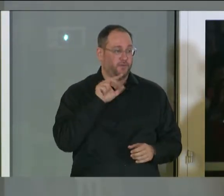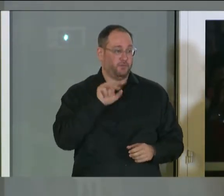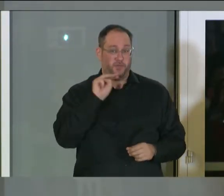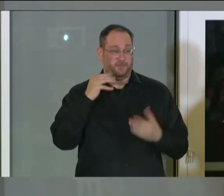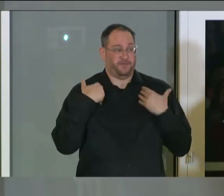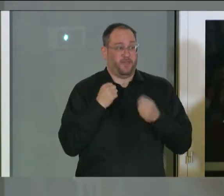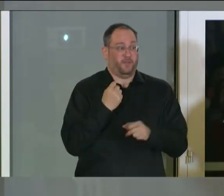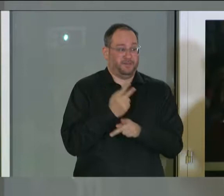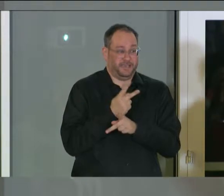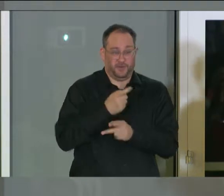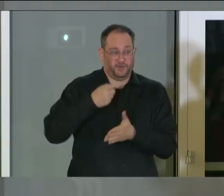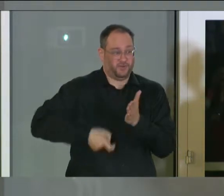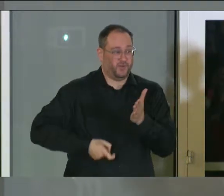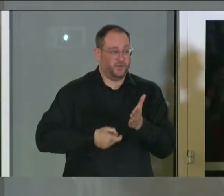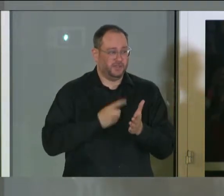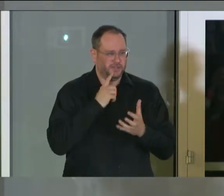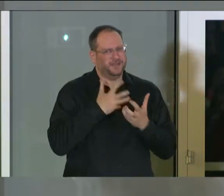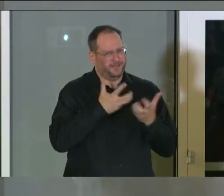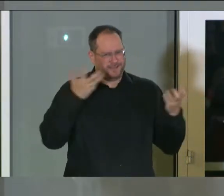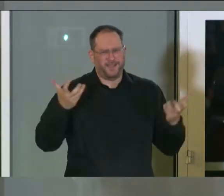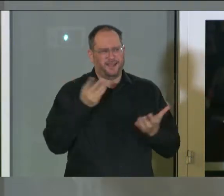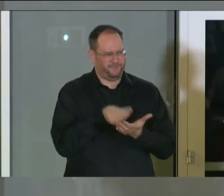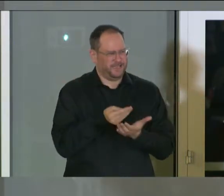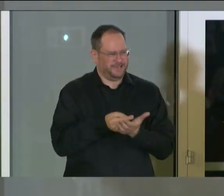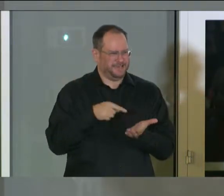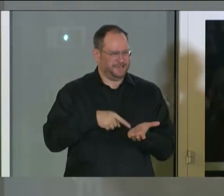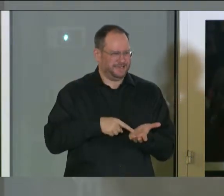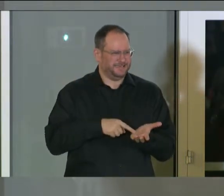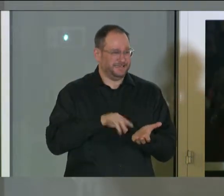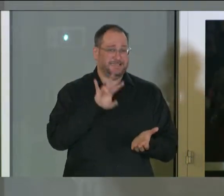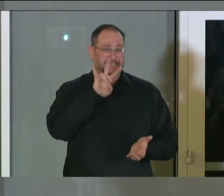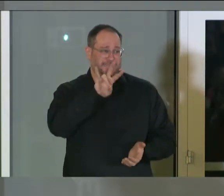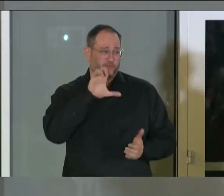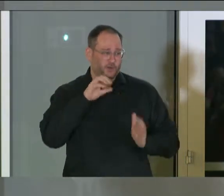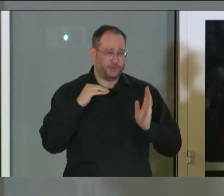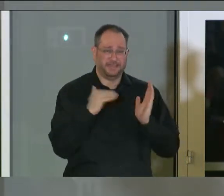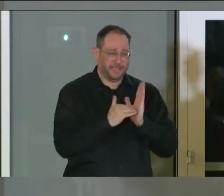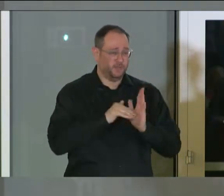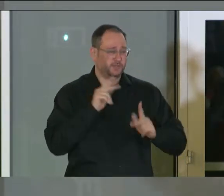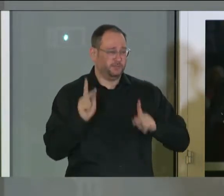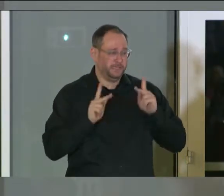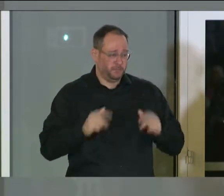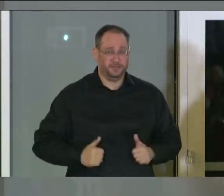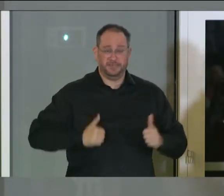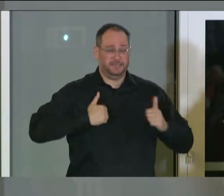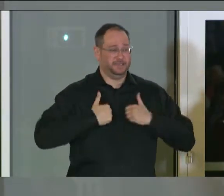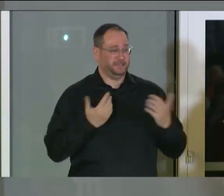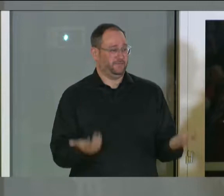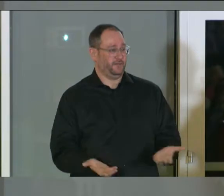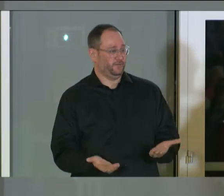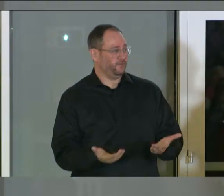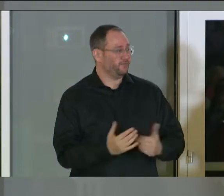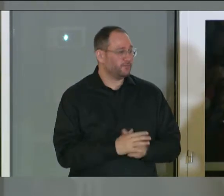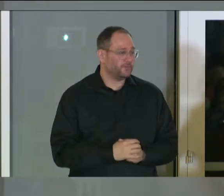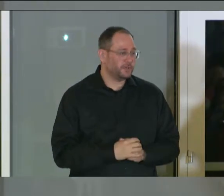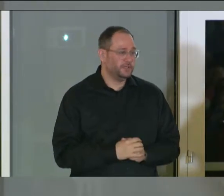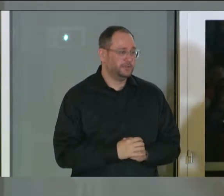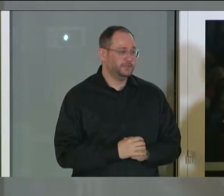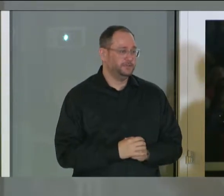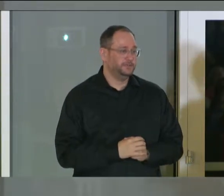of money for the 700,000 of us who live here. And yet we don't have the types